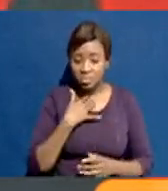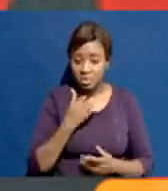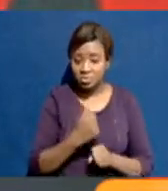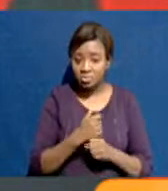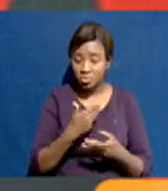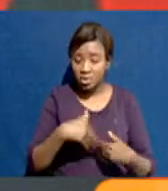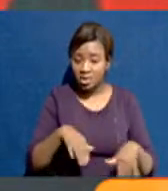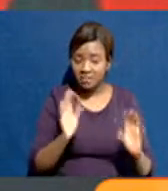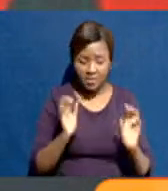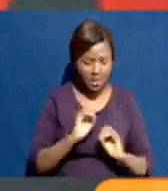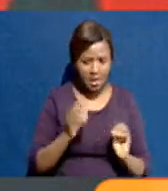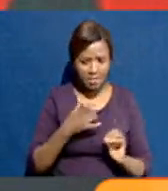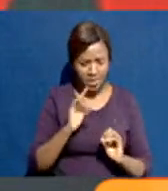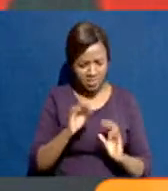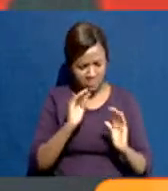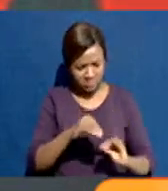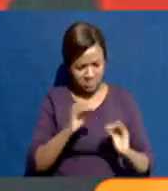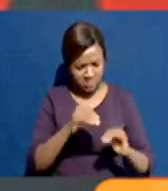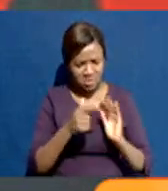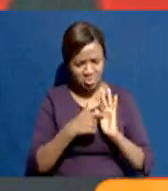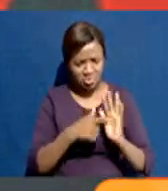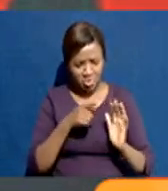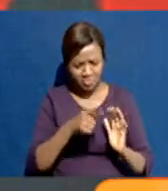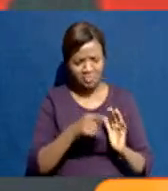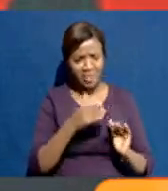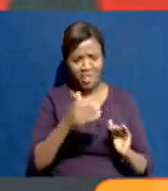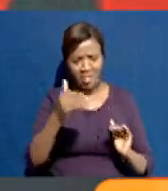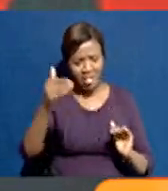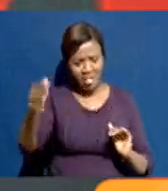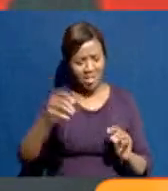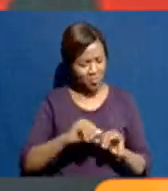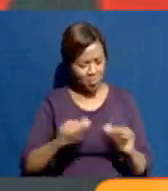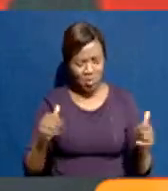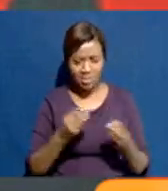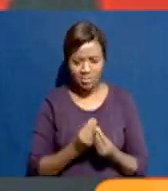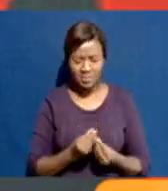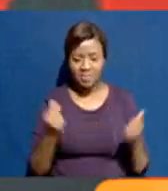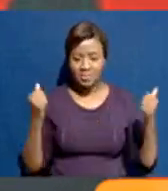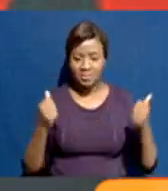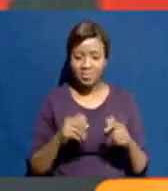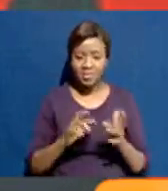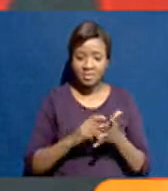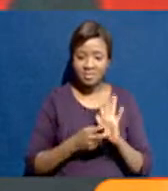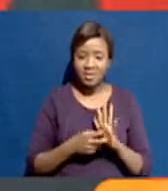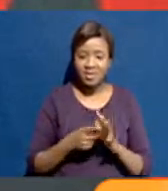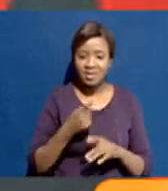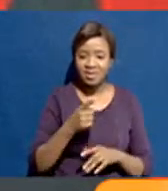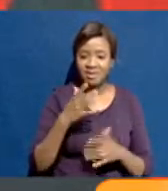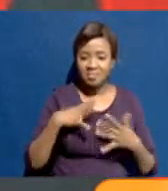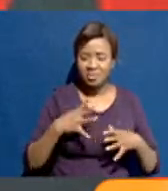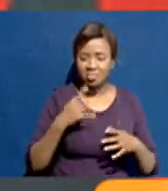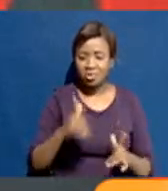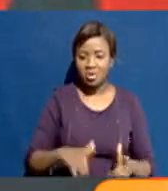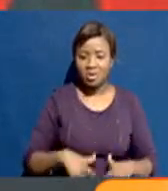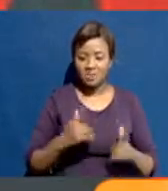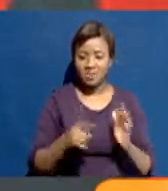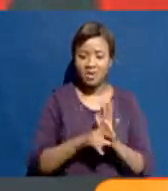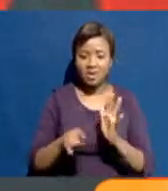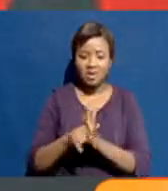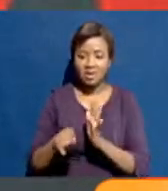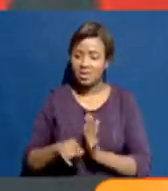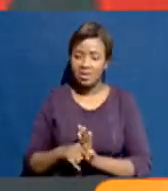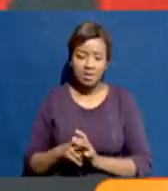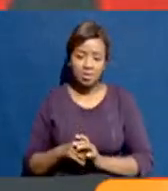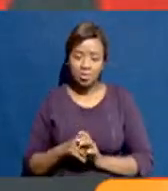want to show them that along the way, this will get easier. It's not actually for those who are living negatively. It's really mostly